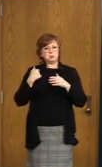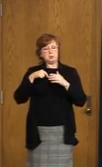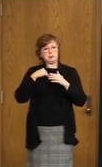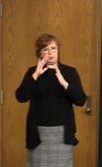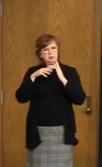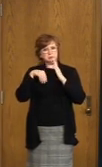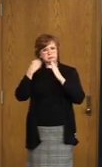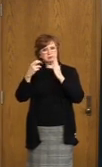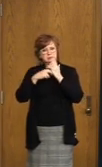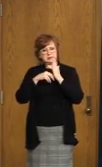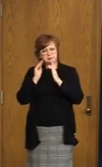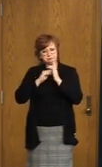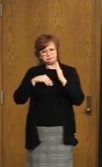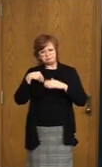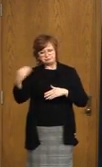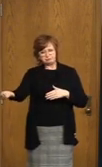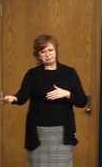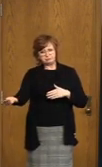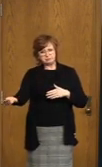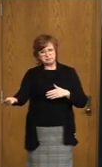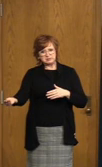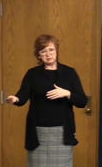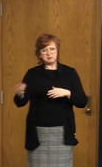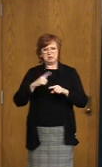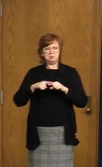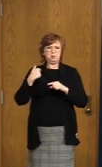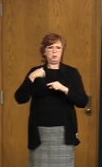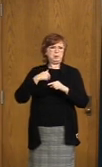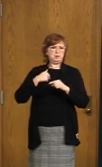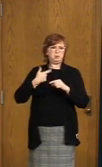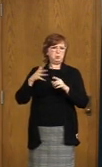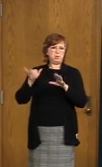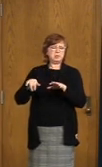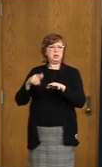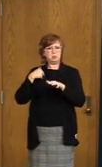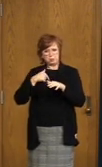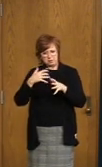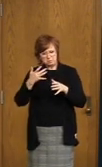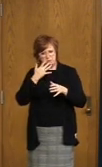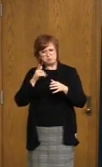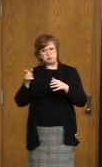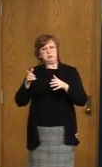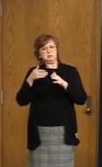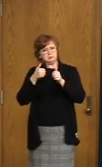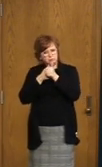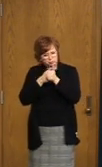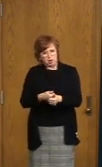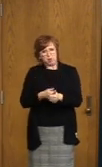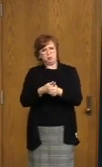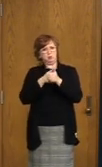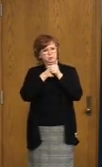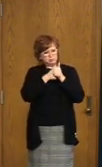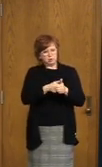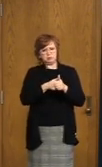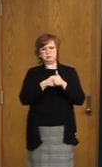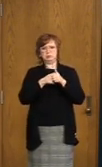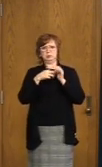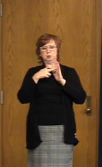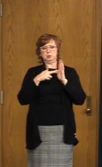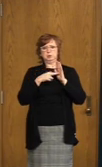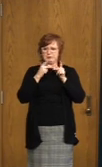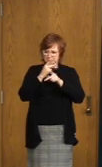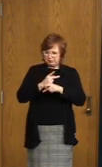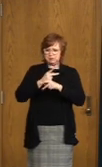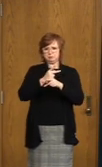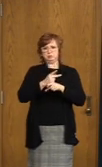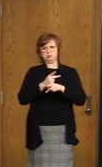should, as business owners, as people who run other, social events, as